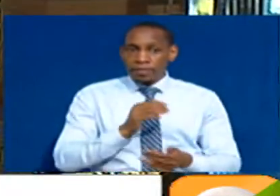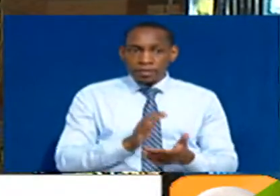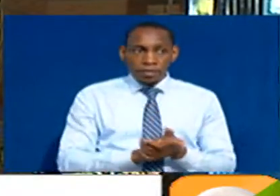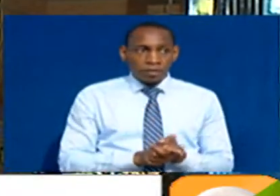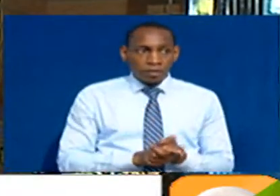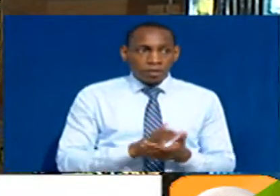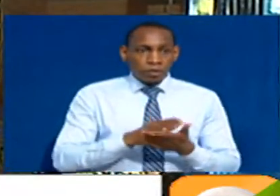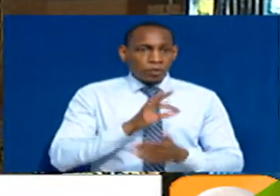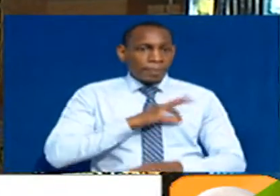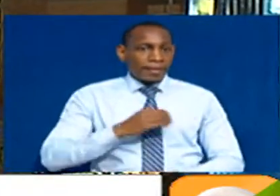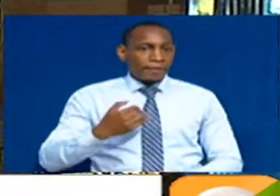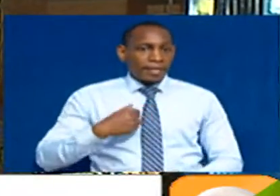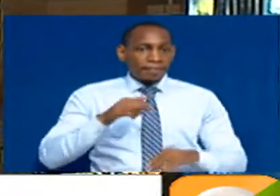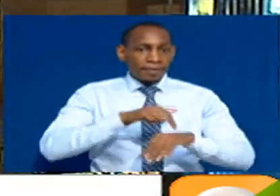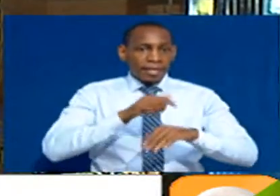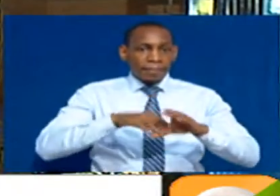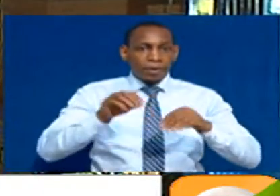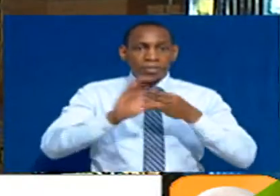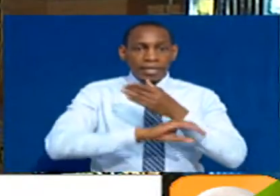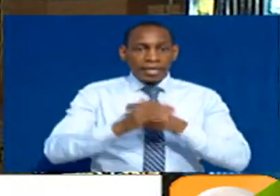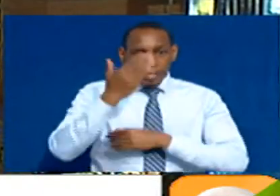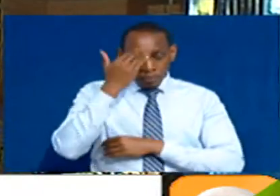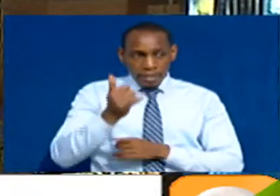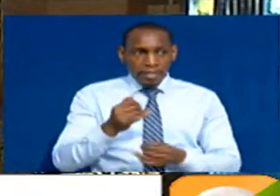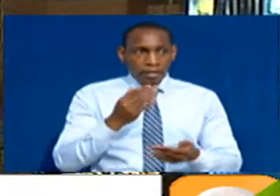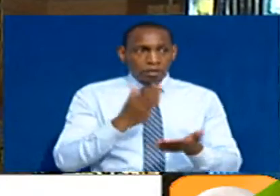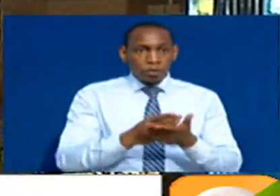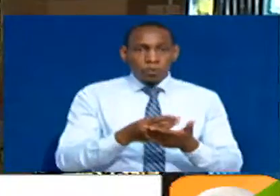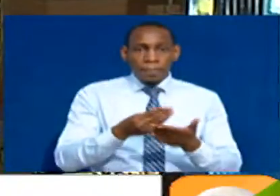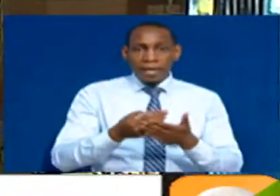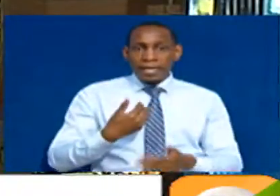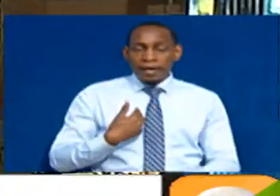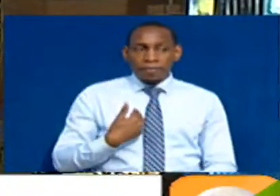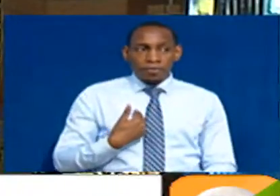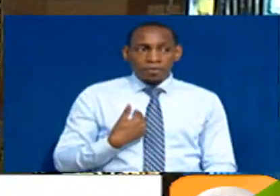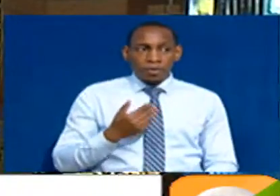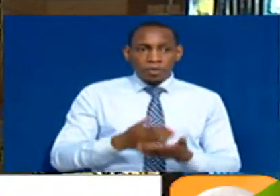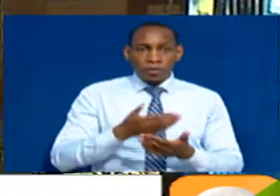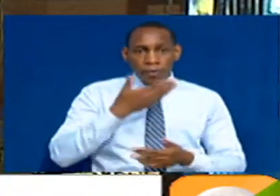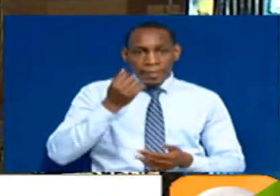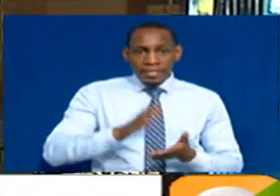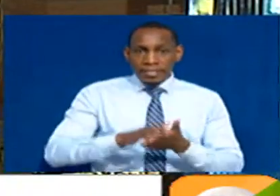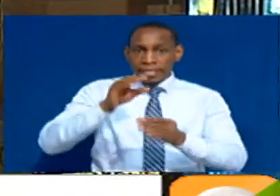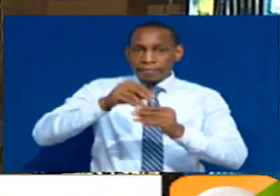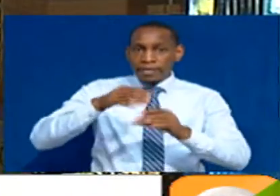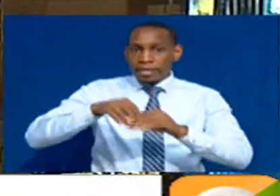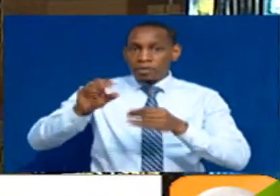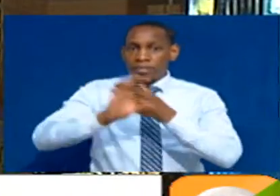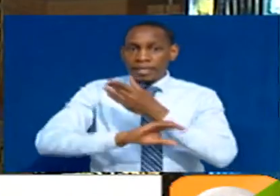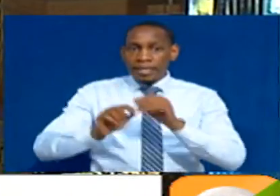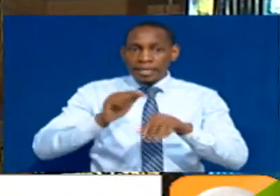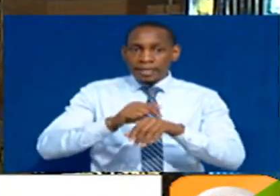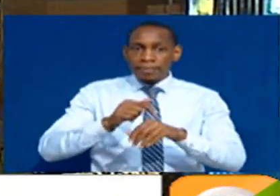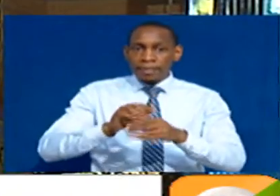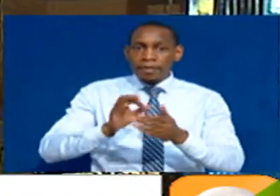it's so lucrative abroad, why are we going to, if anyone has money in this country, you'll just simply ship it out and a time may come when we have no money in